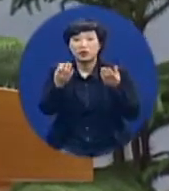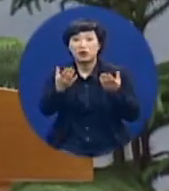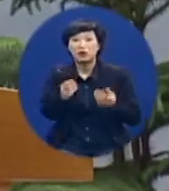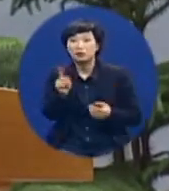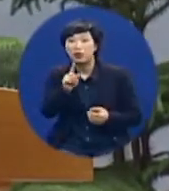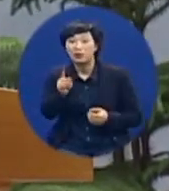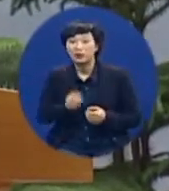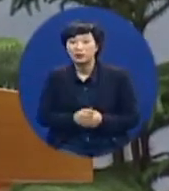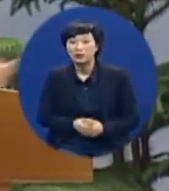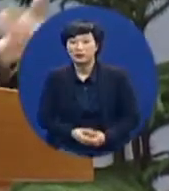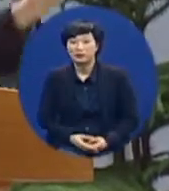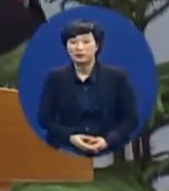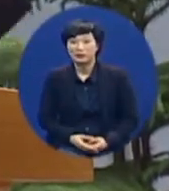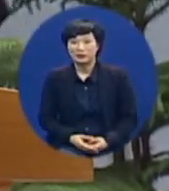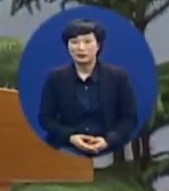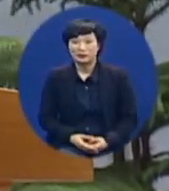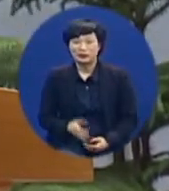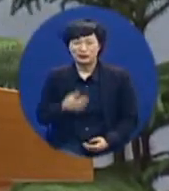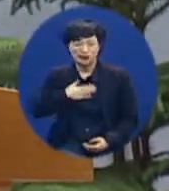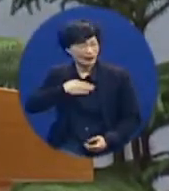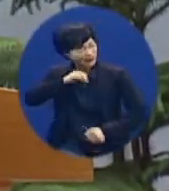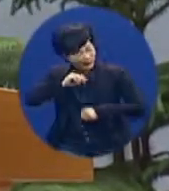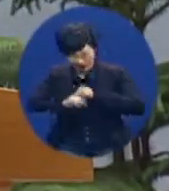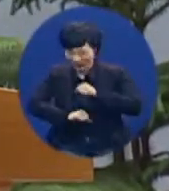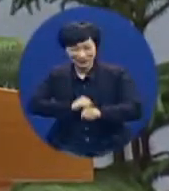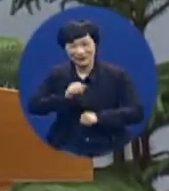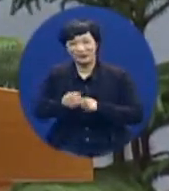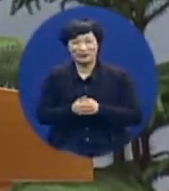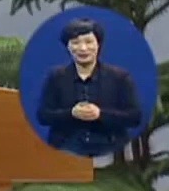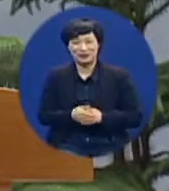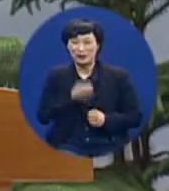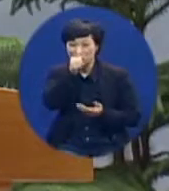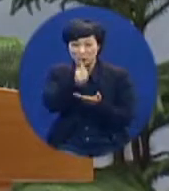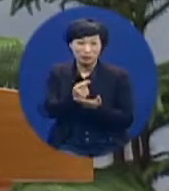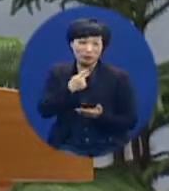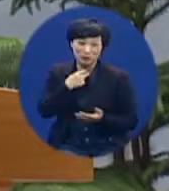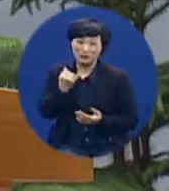freely commit sin on Christmas Day.